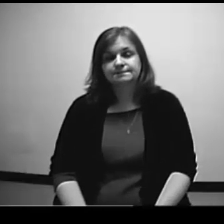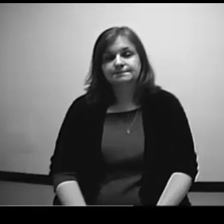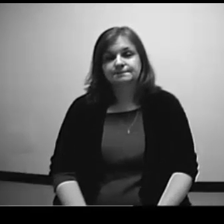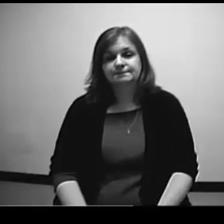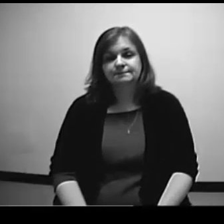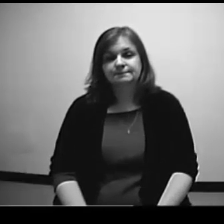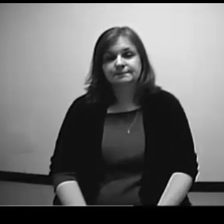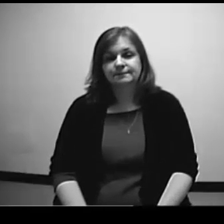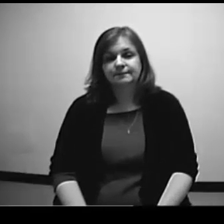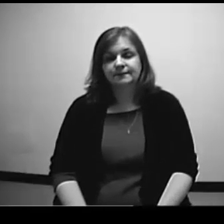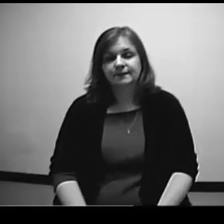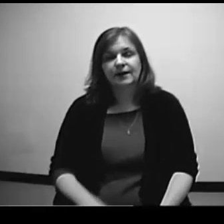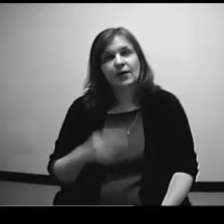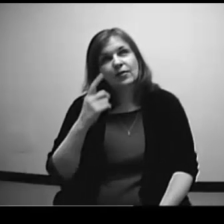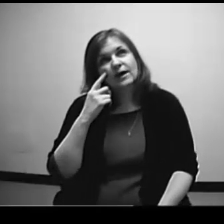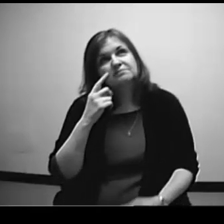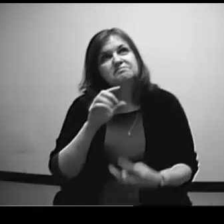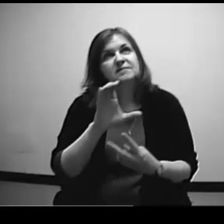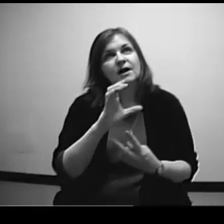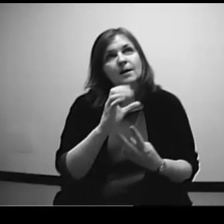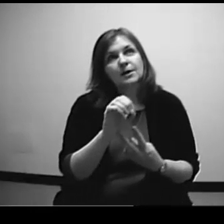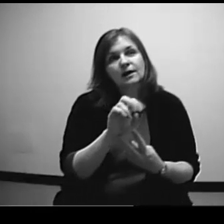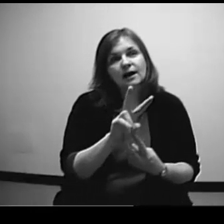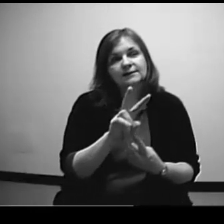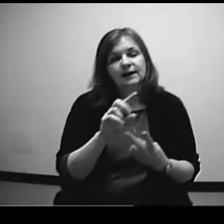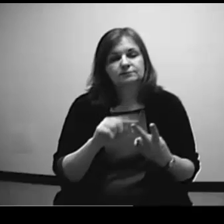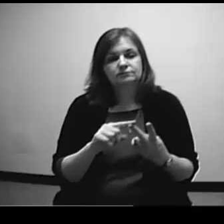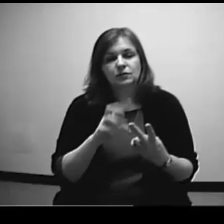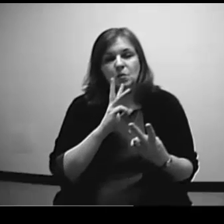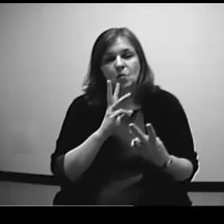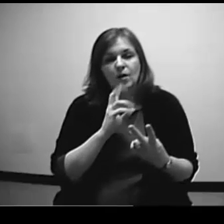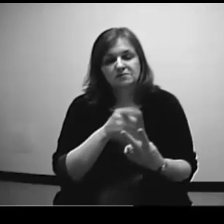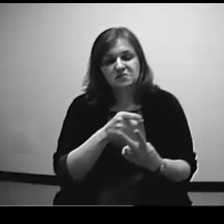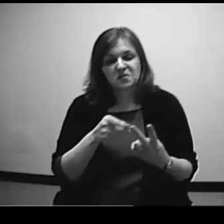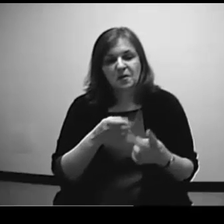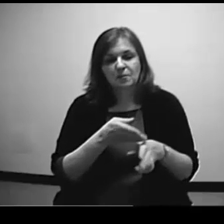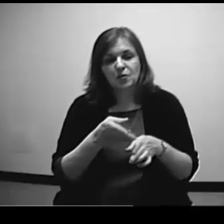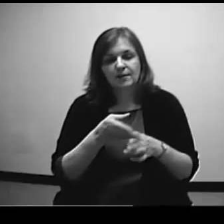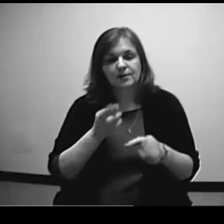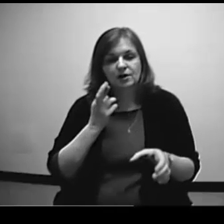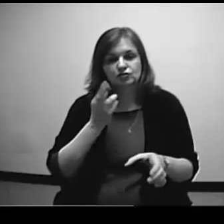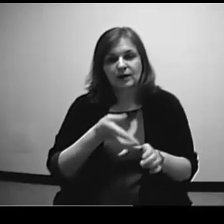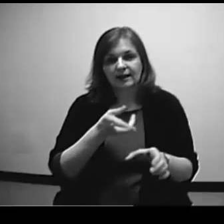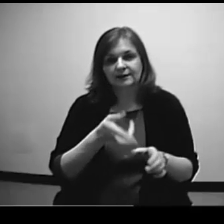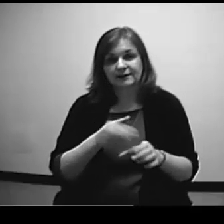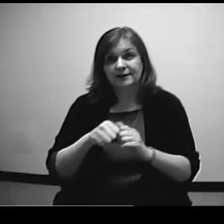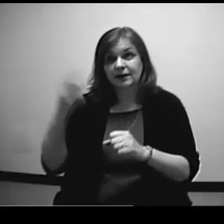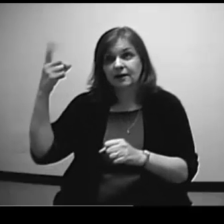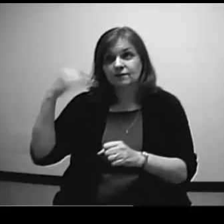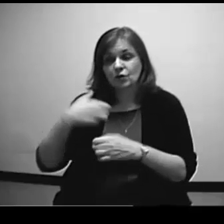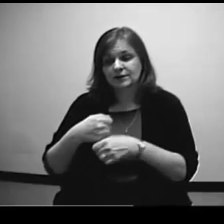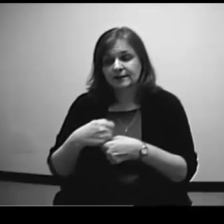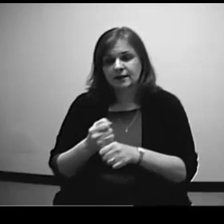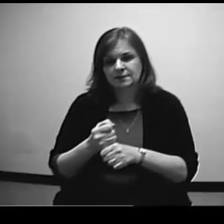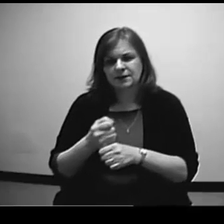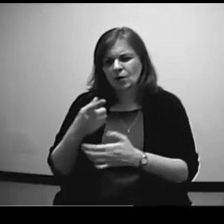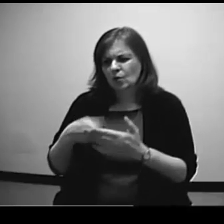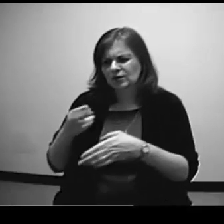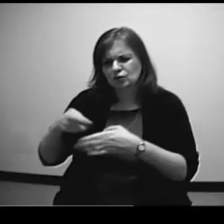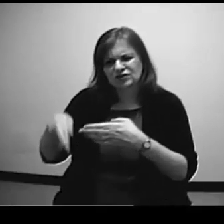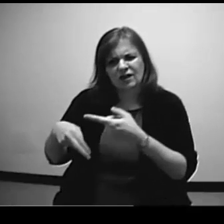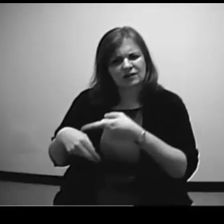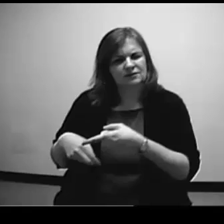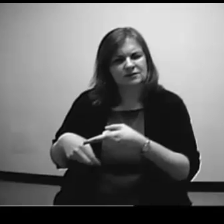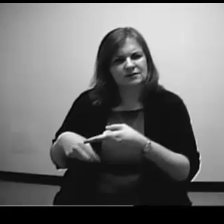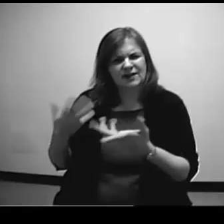and water. So if we look at carbon dioxide and water as our primary reactants, what are we